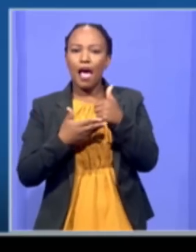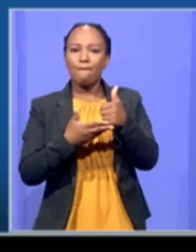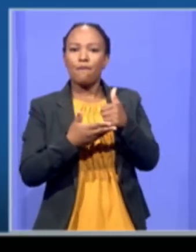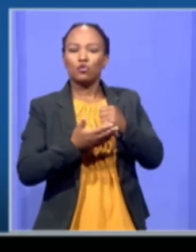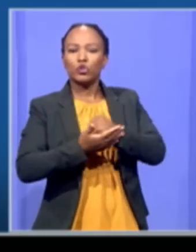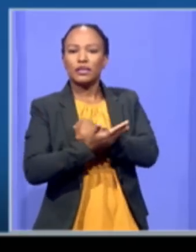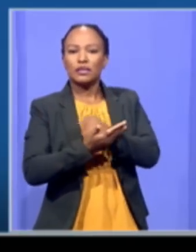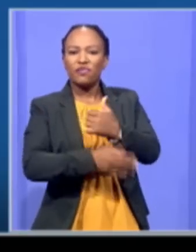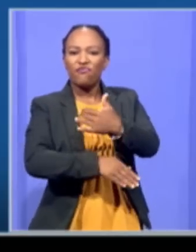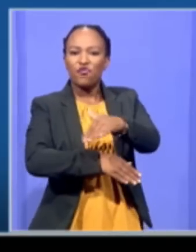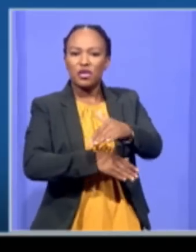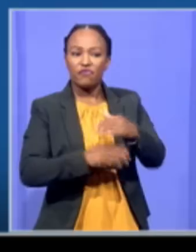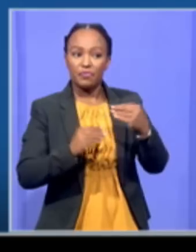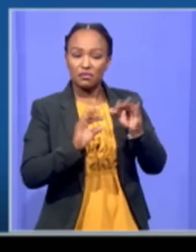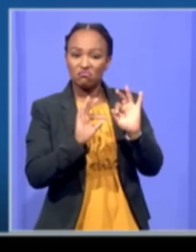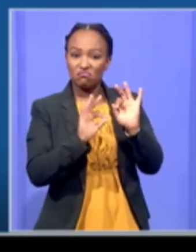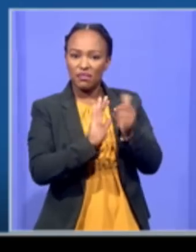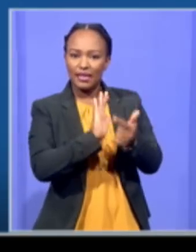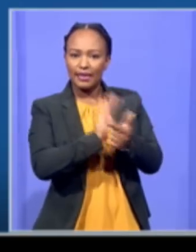di be molaong.